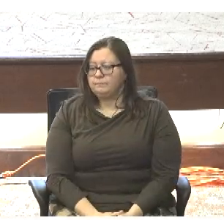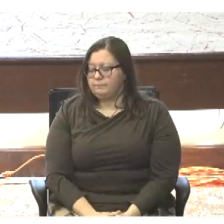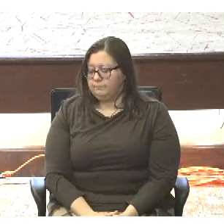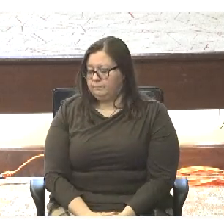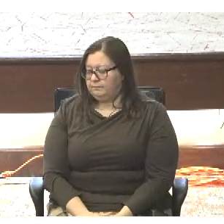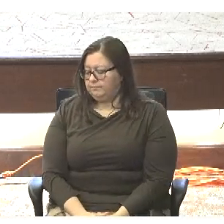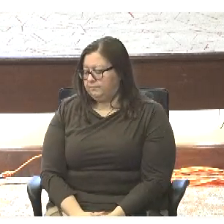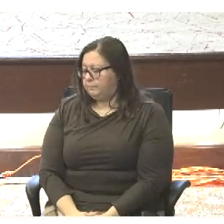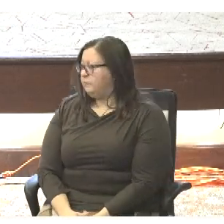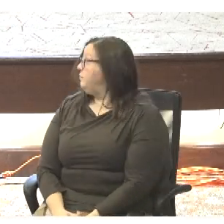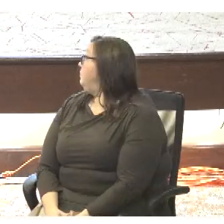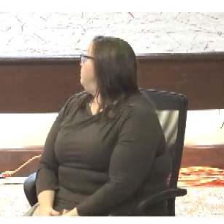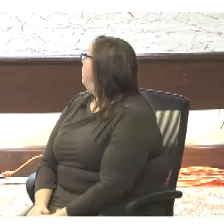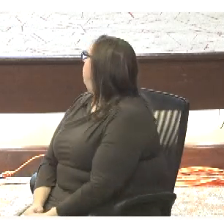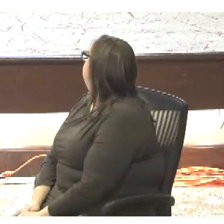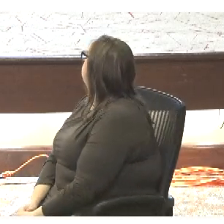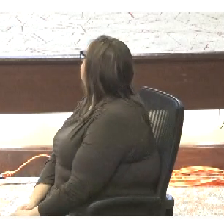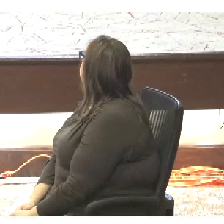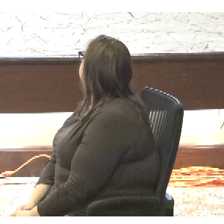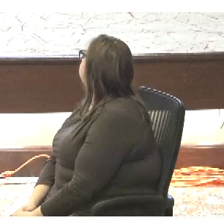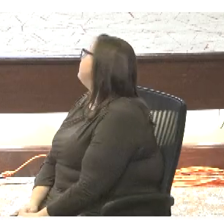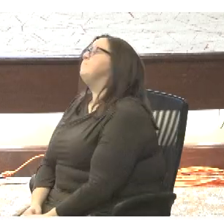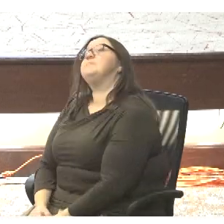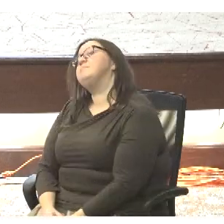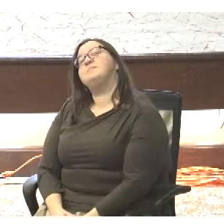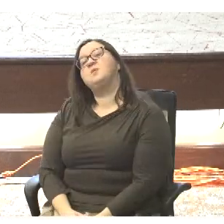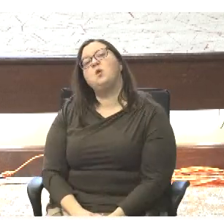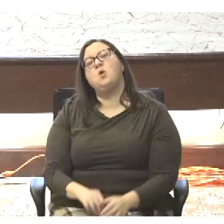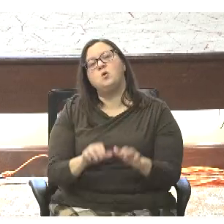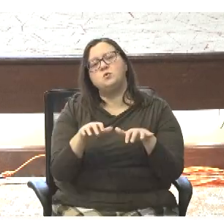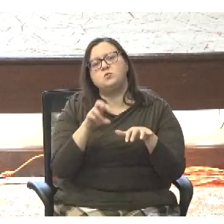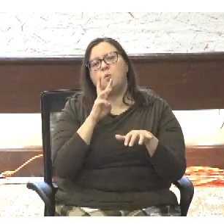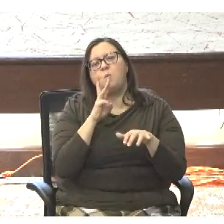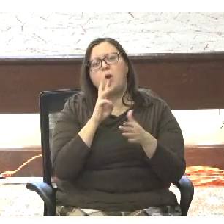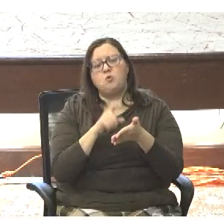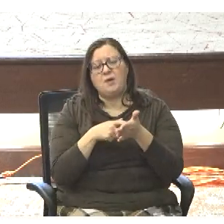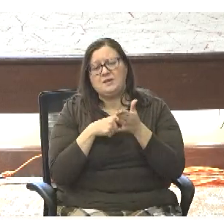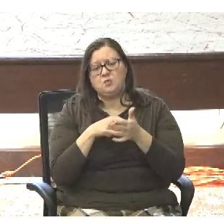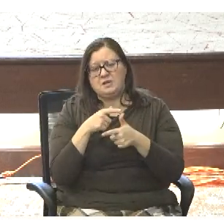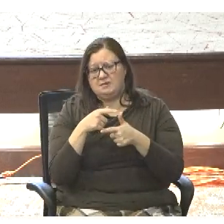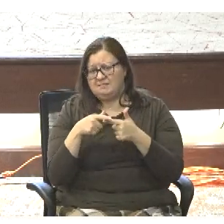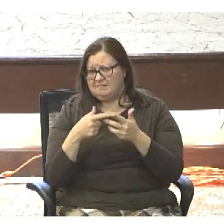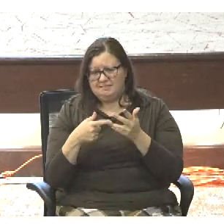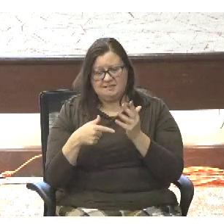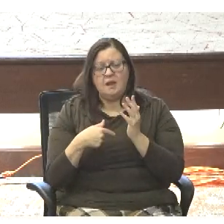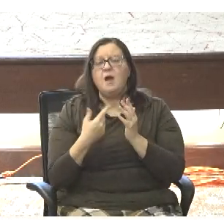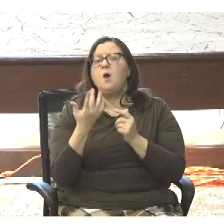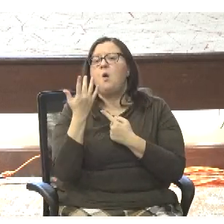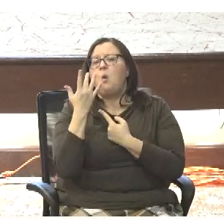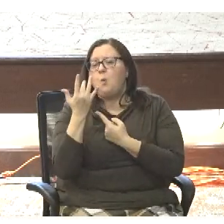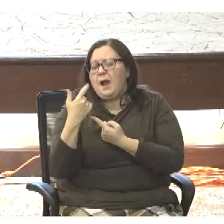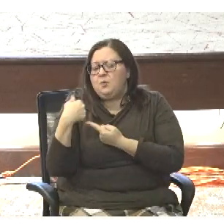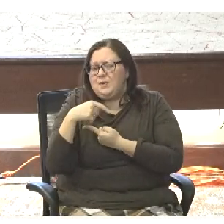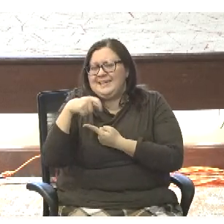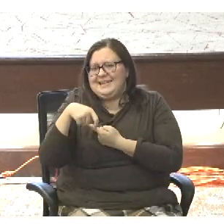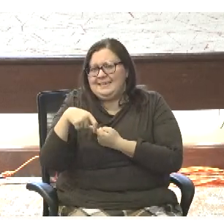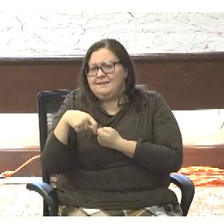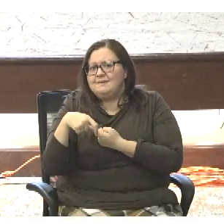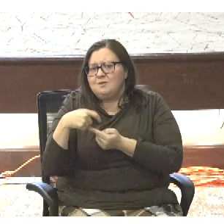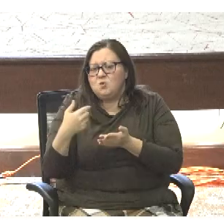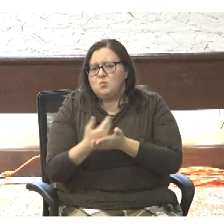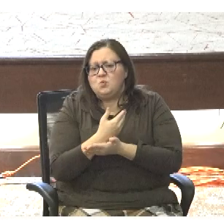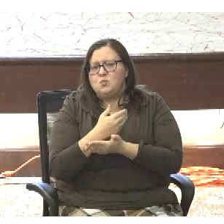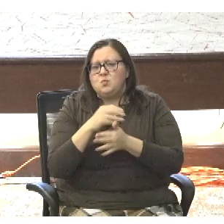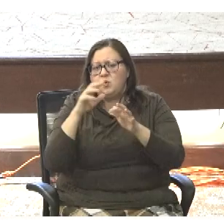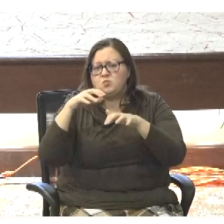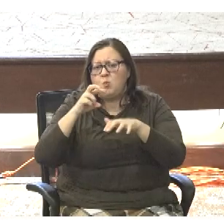First, we're going to talk about stormwater criteria, and I think the biggest thing here is, why do we need new